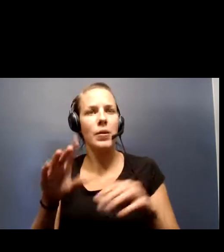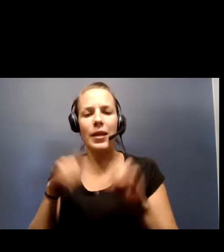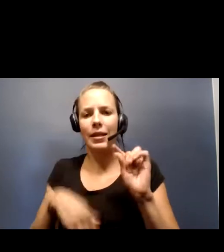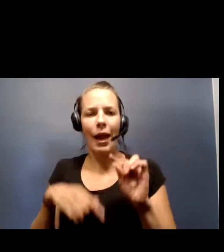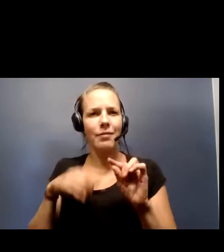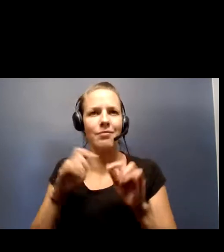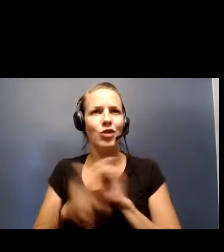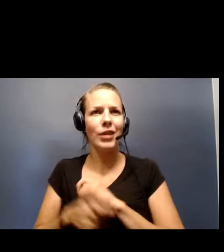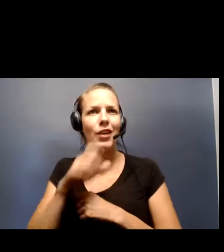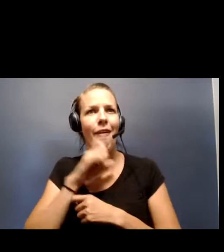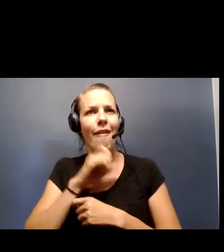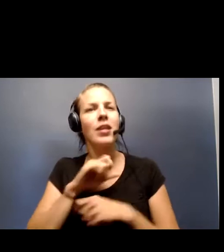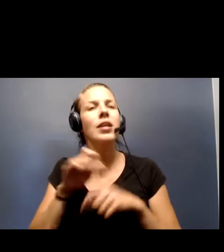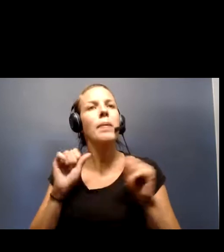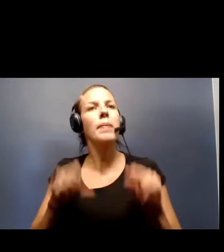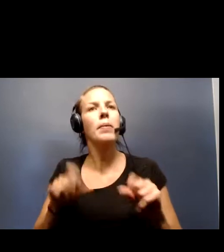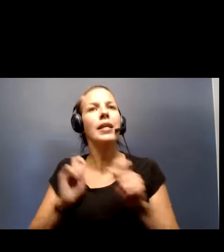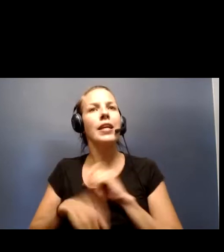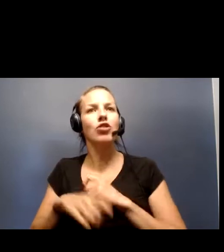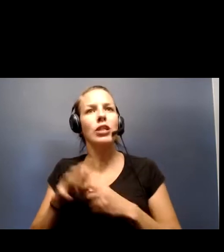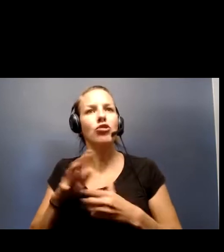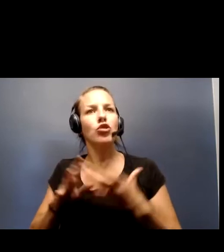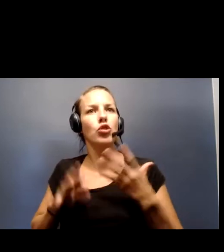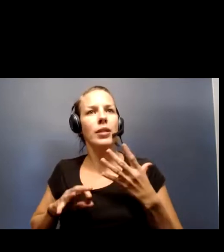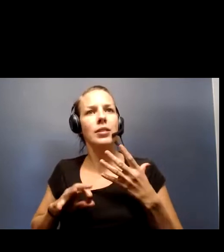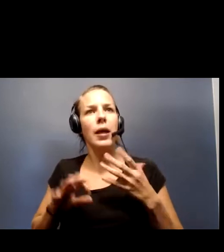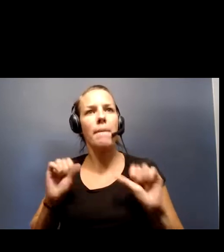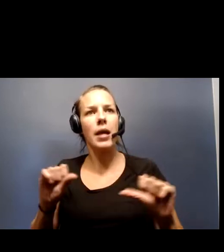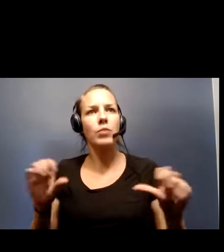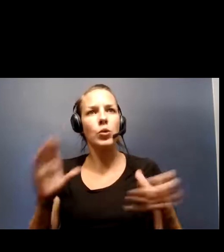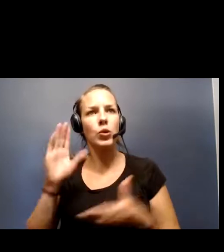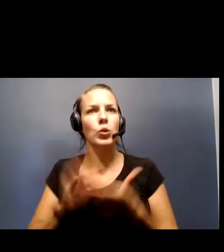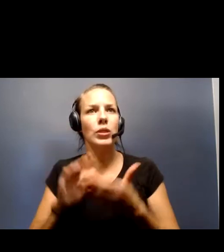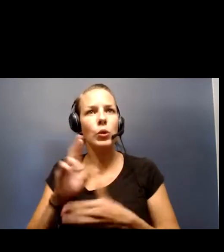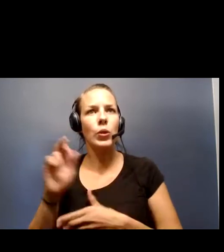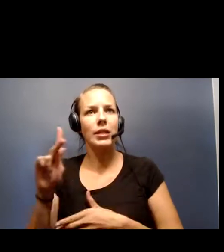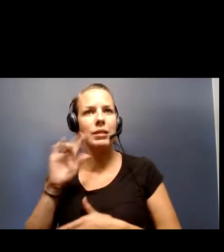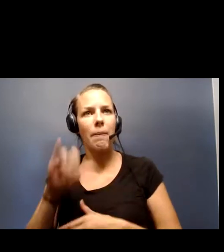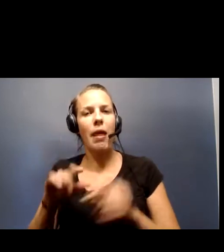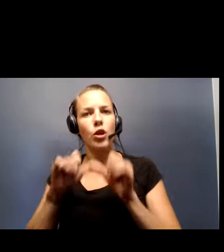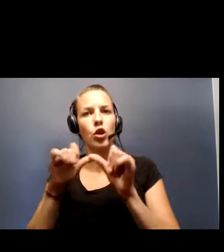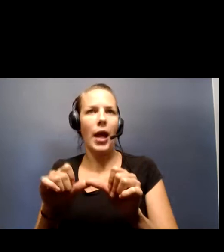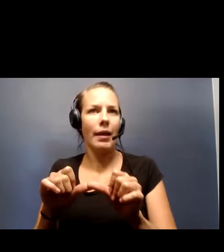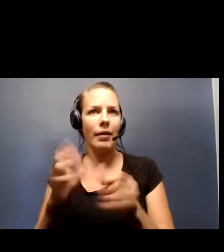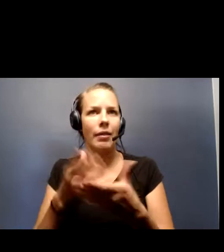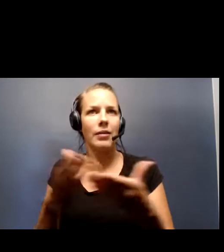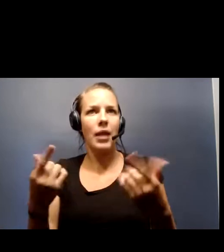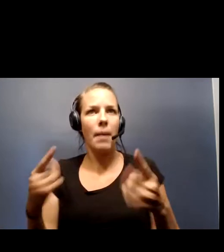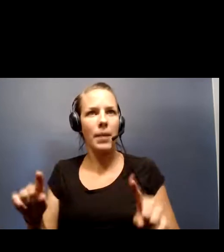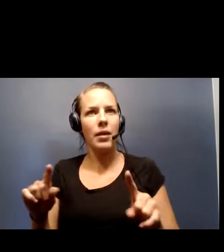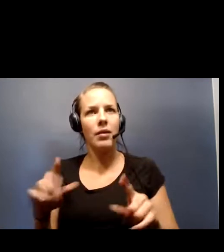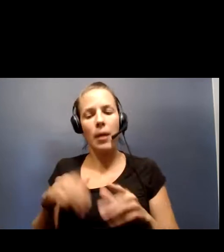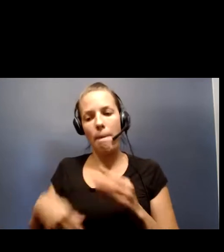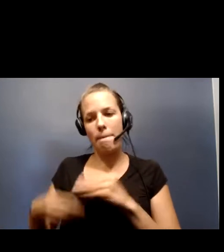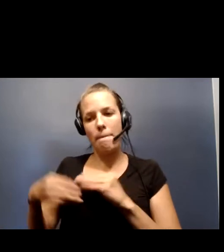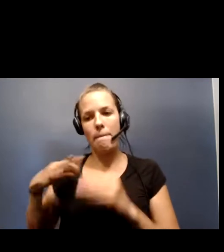age, but we can change our choices and possibly reduce our risk of having some of those chronic conditions. As a side benefit, if